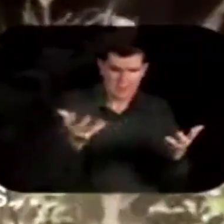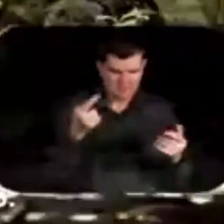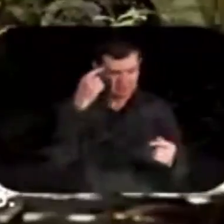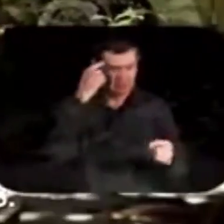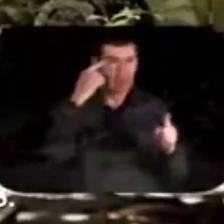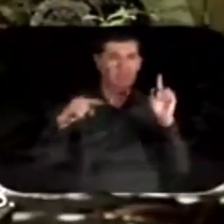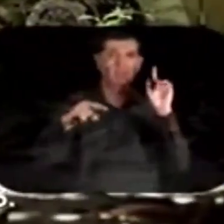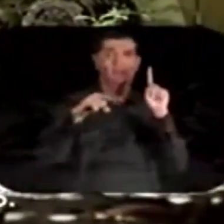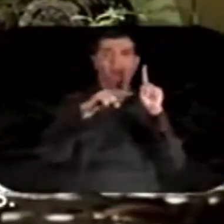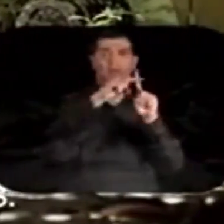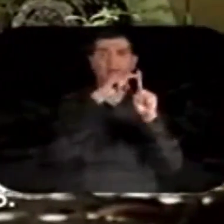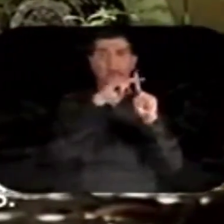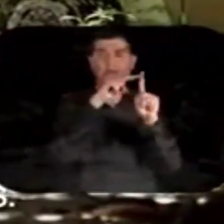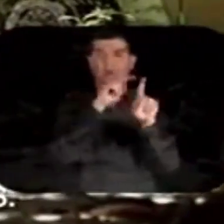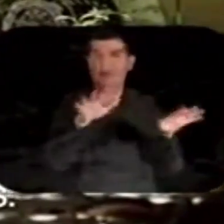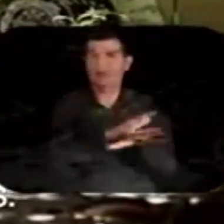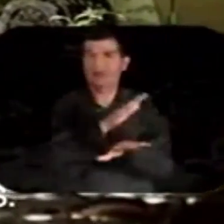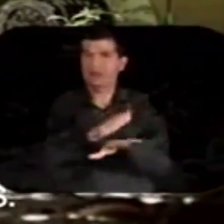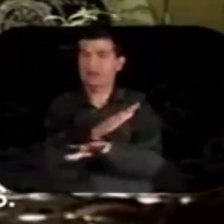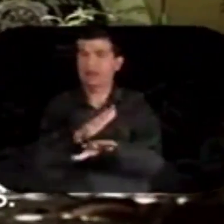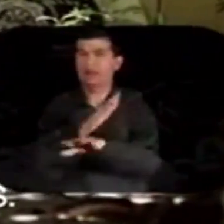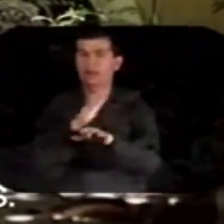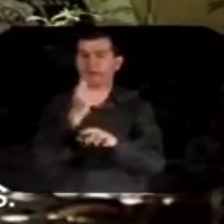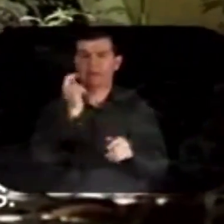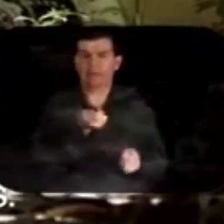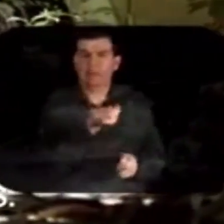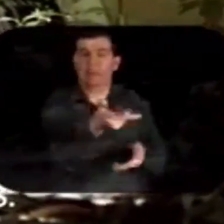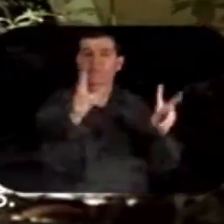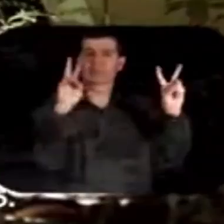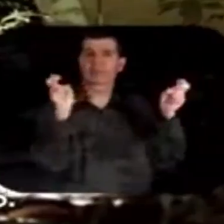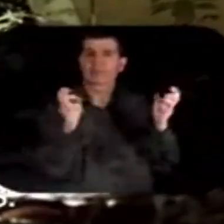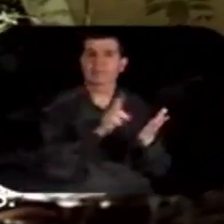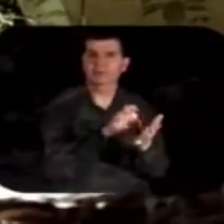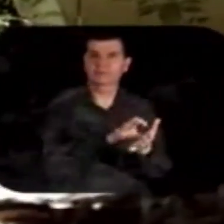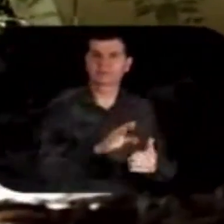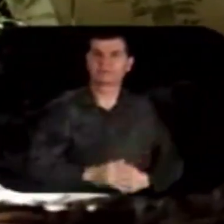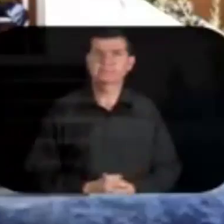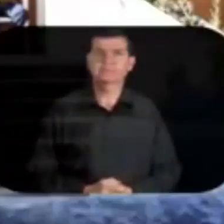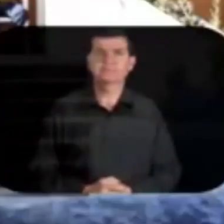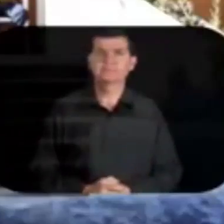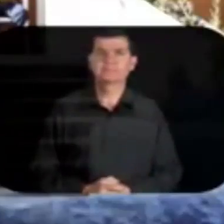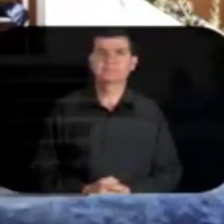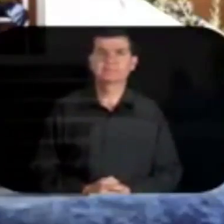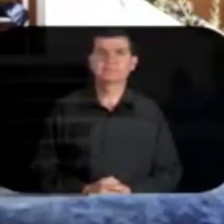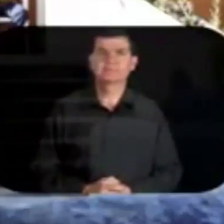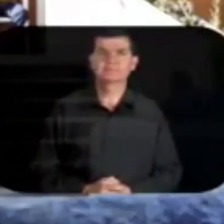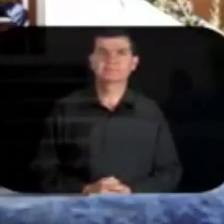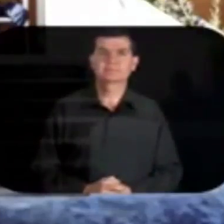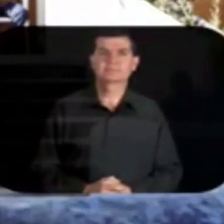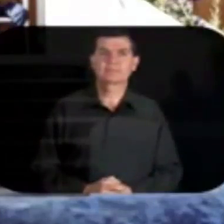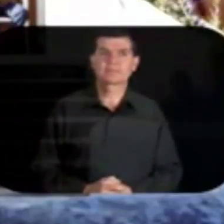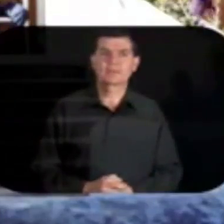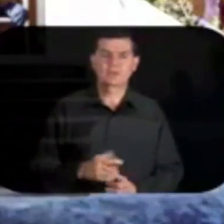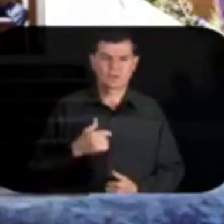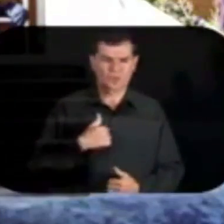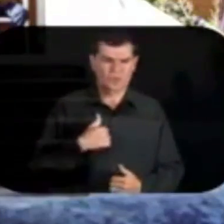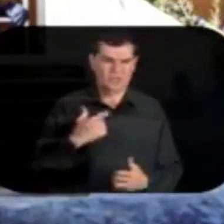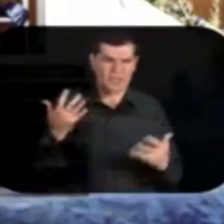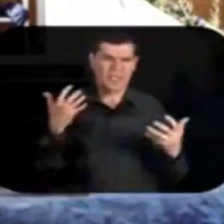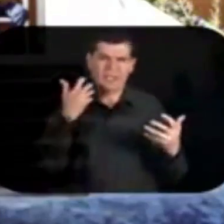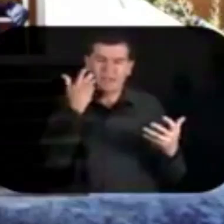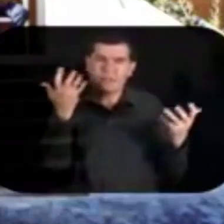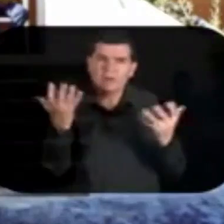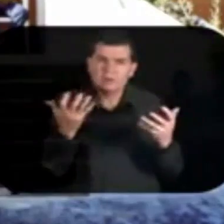uh, changing people's attitudes regarding those with disabilities.